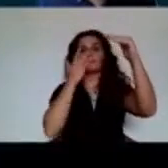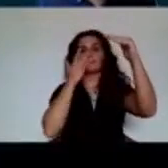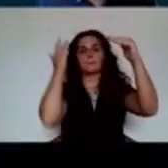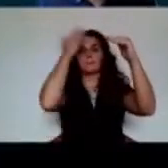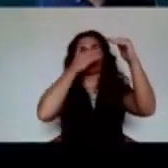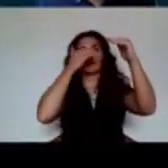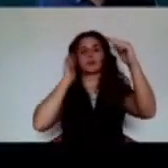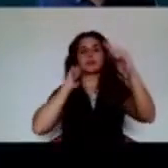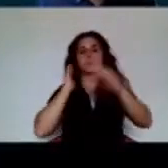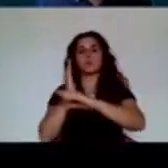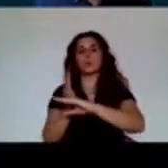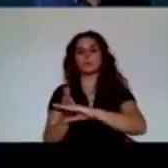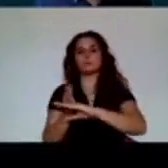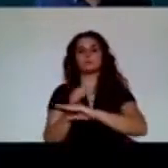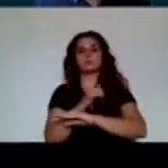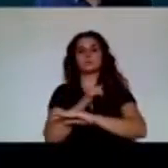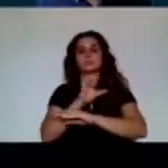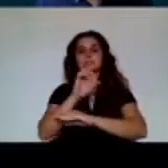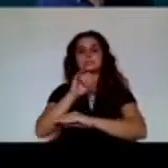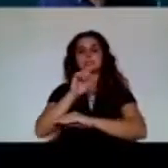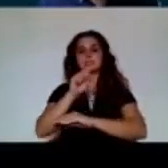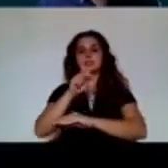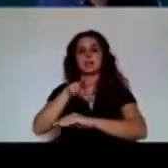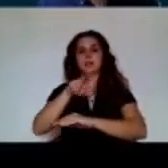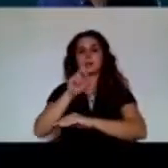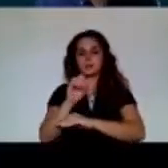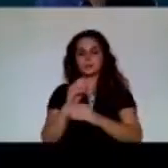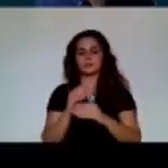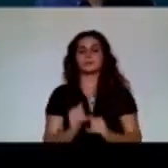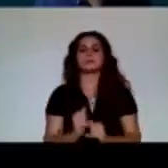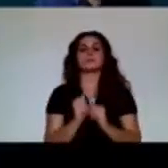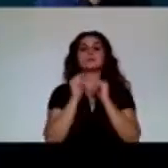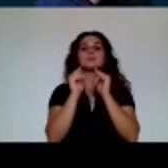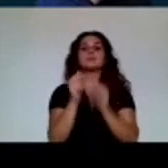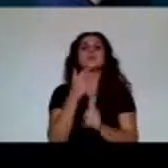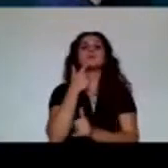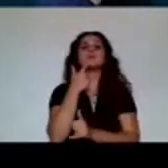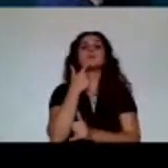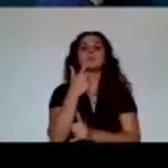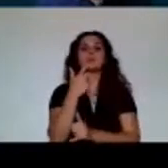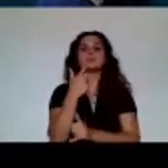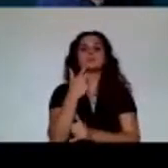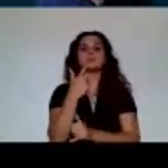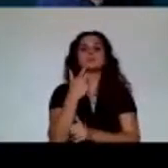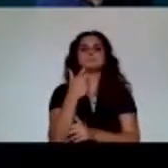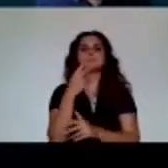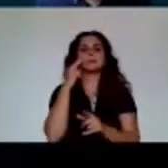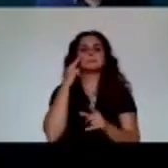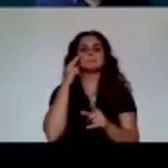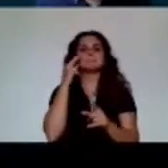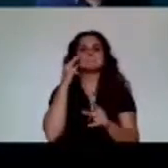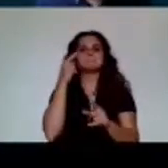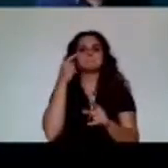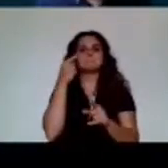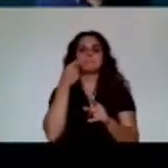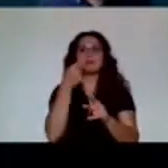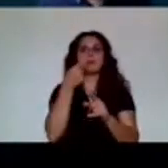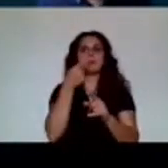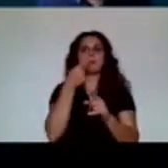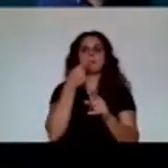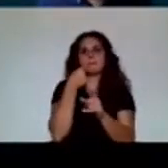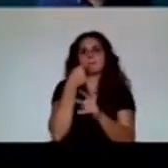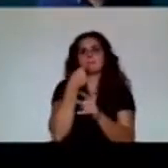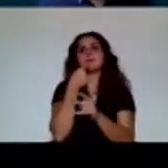in the lowest position. Then the question, what are the perceptions of